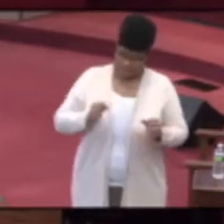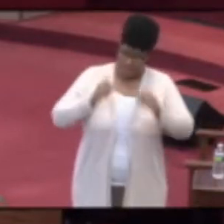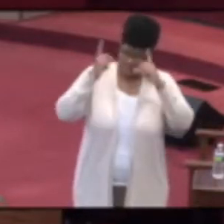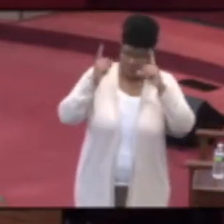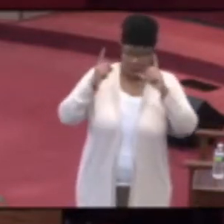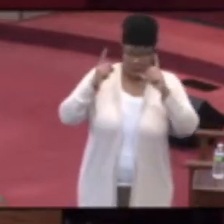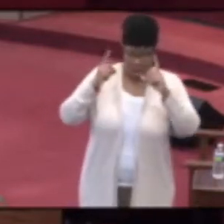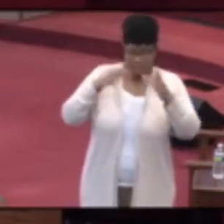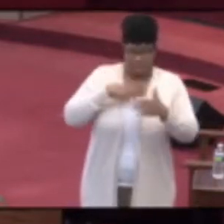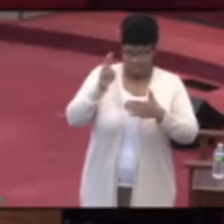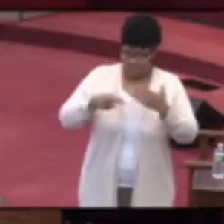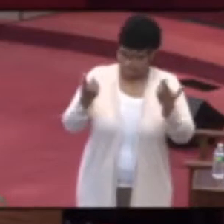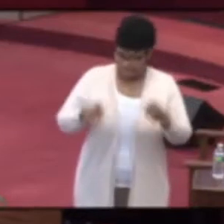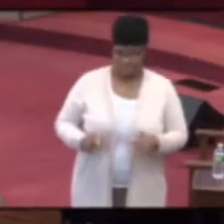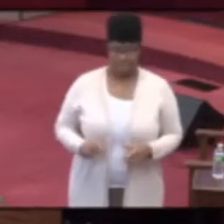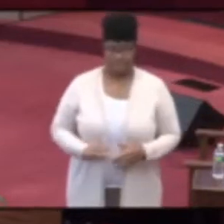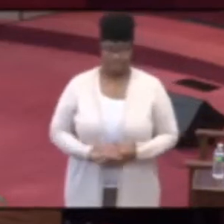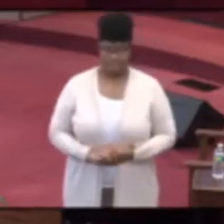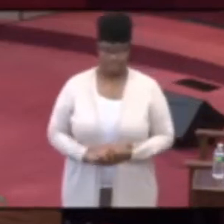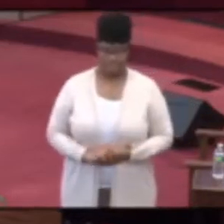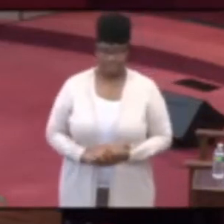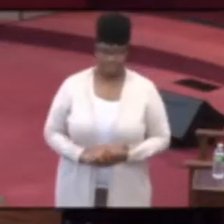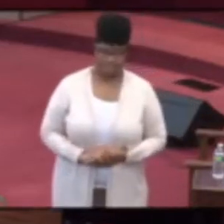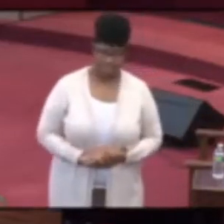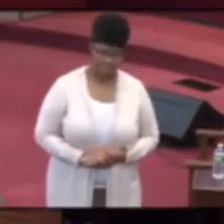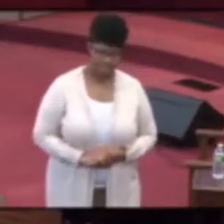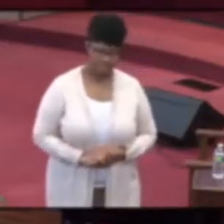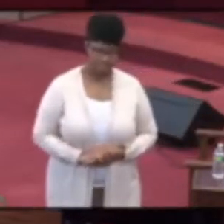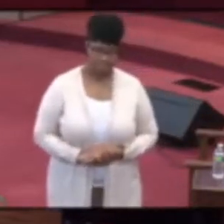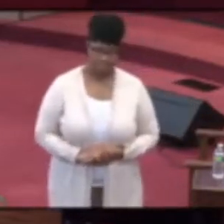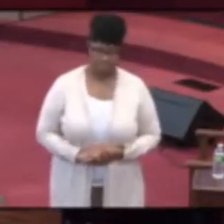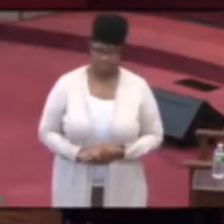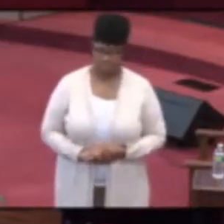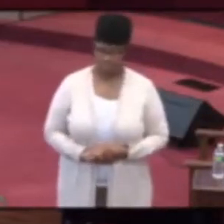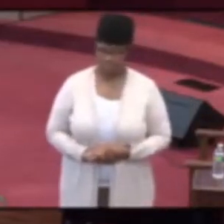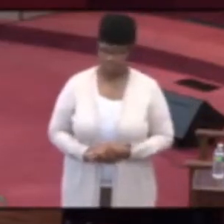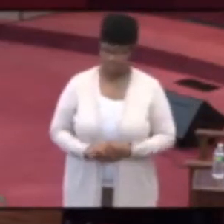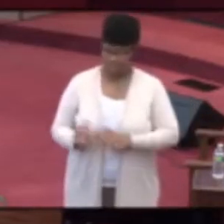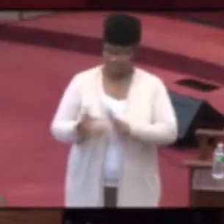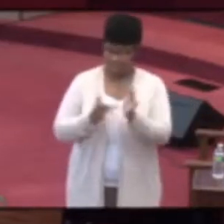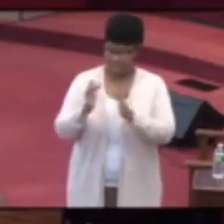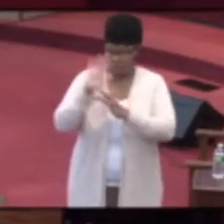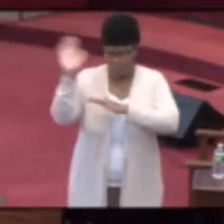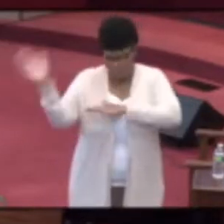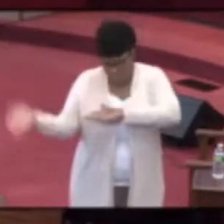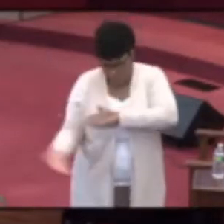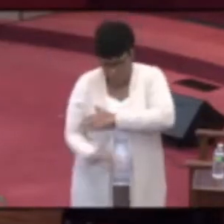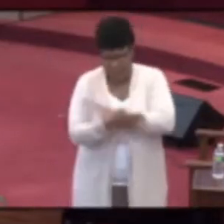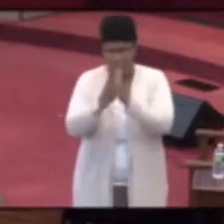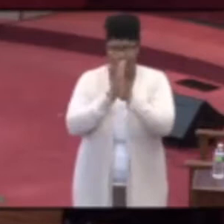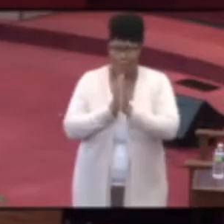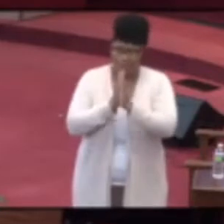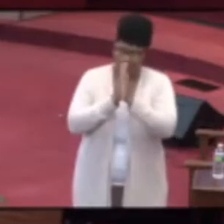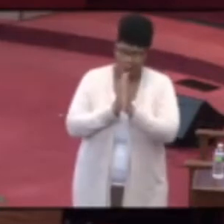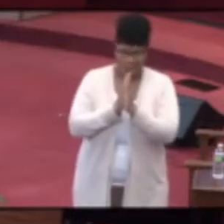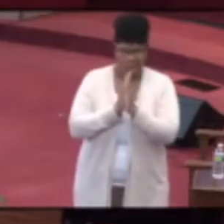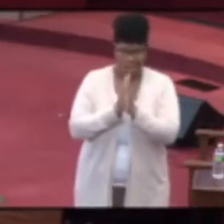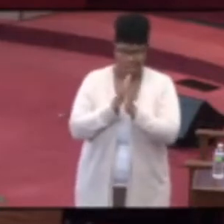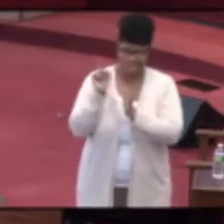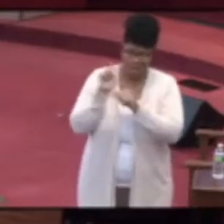to how things have turned out. Jesus spent a whole night in prayer on the